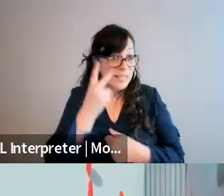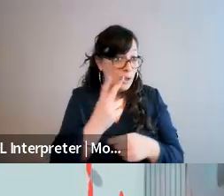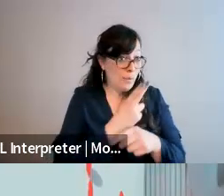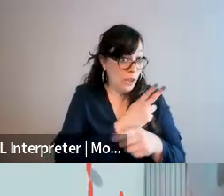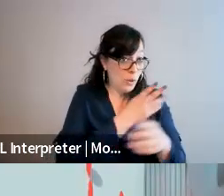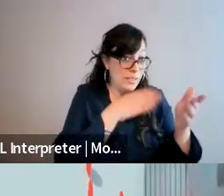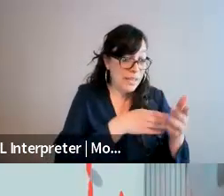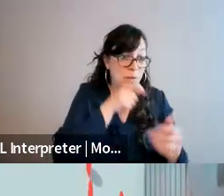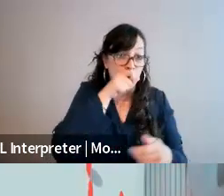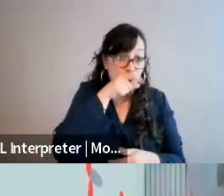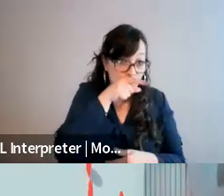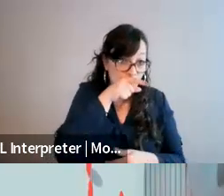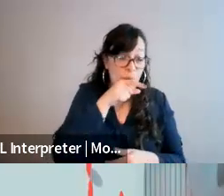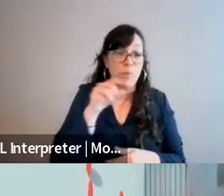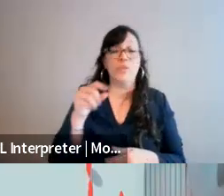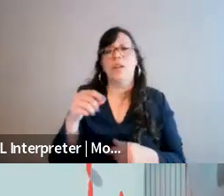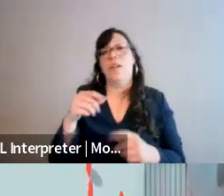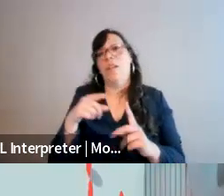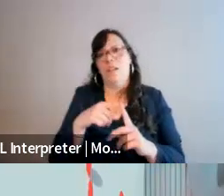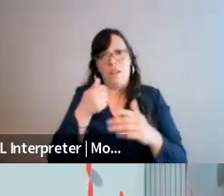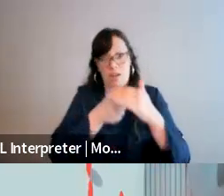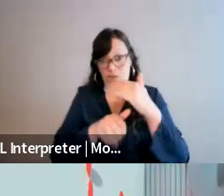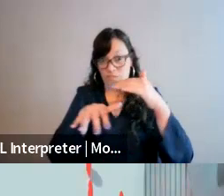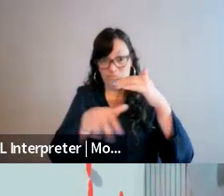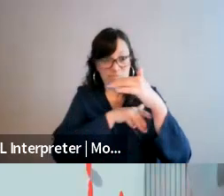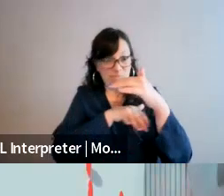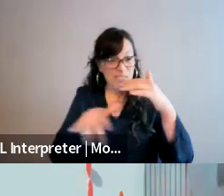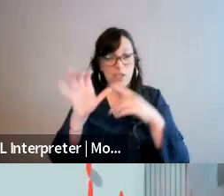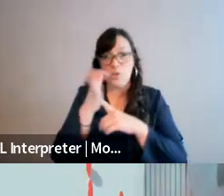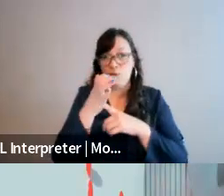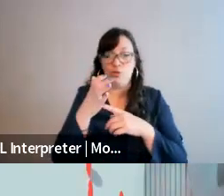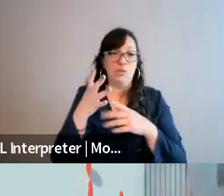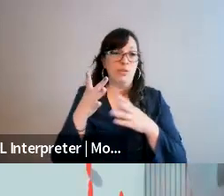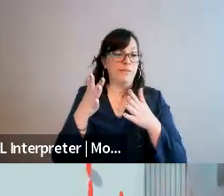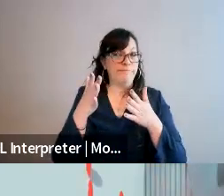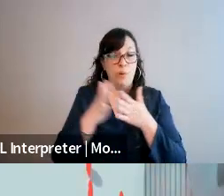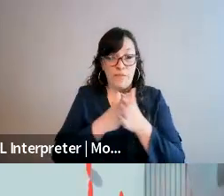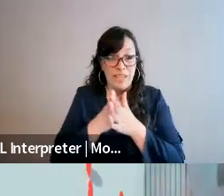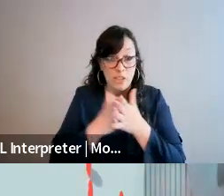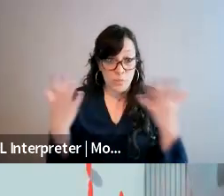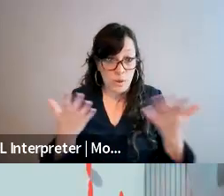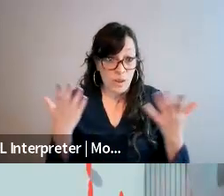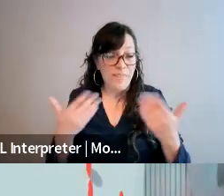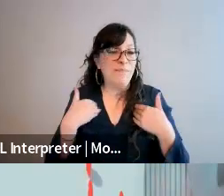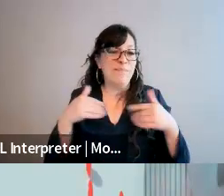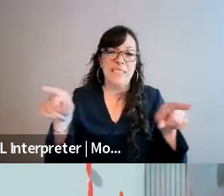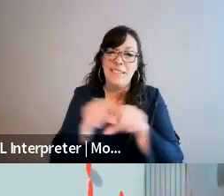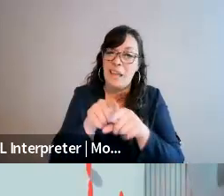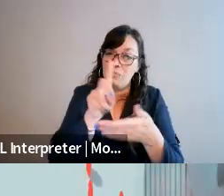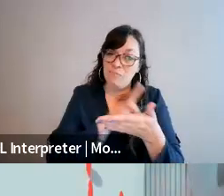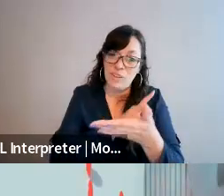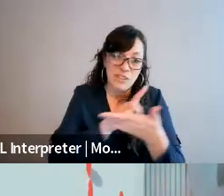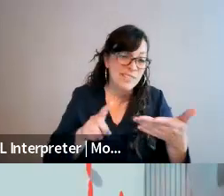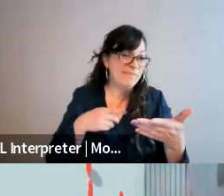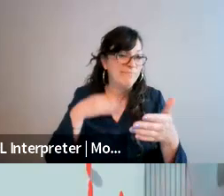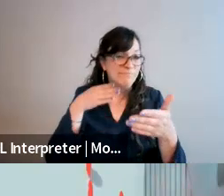against whistleblowers. And underneath all this, these cultural drivers, which we've been talking about, the same prejudices that we see in